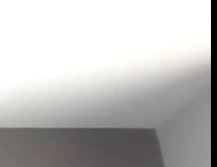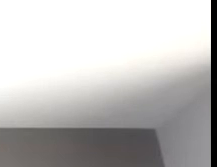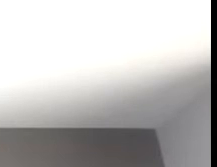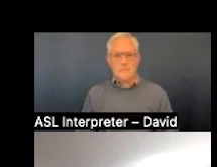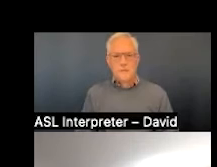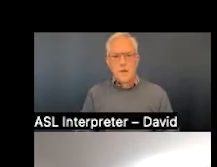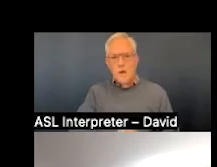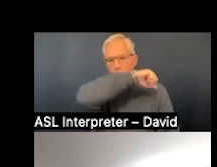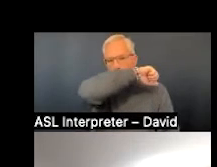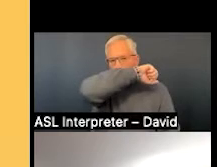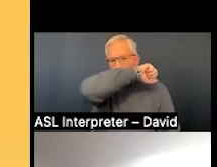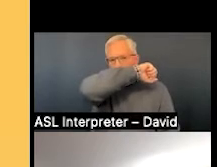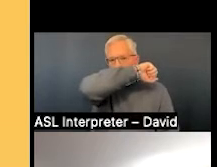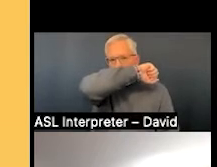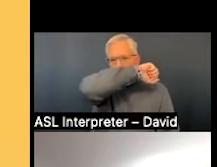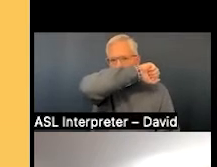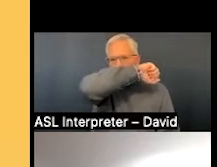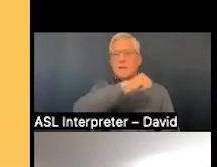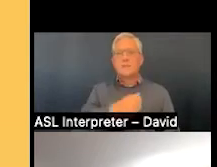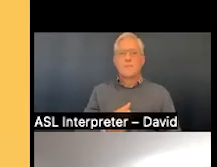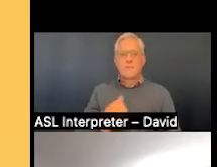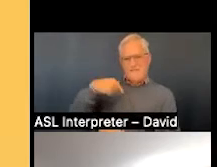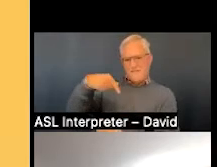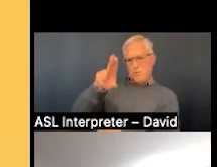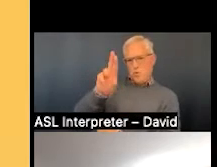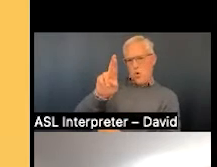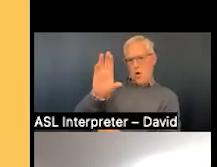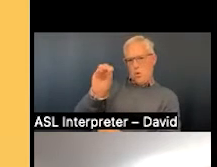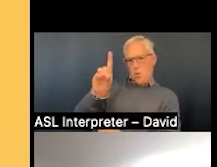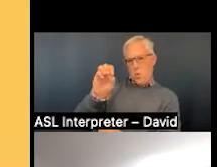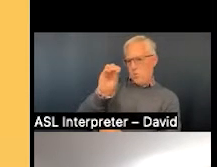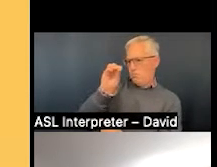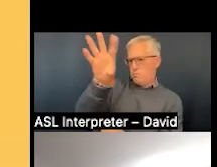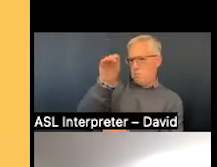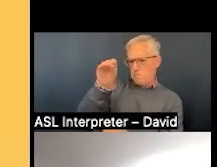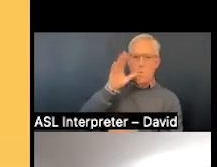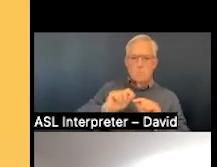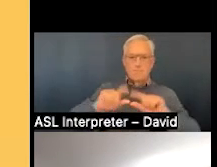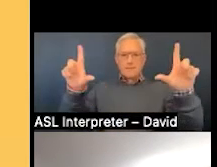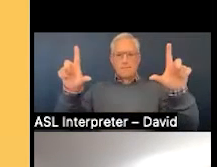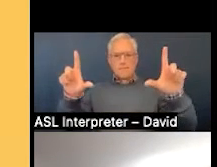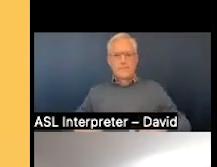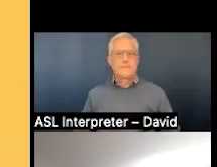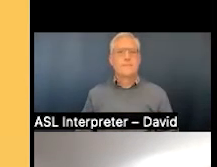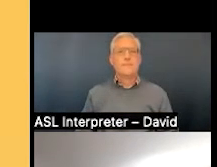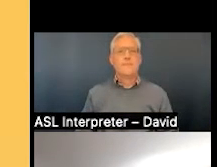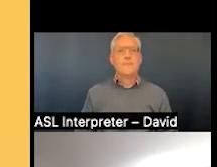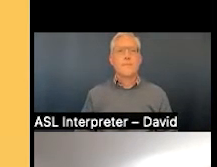helpful QR code to the site itself, which you hopefully should be able to see in the top right-hand corner.